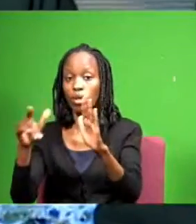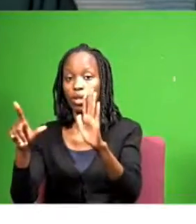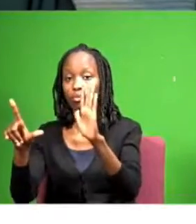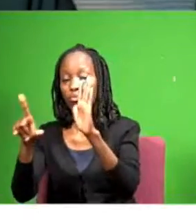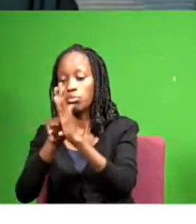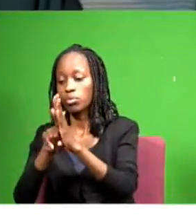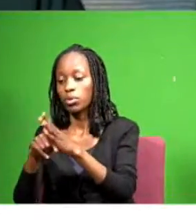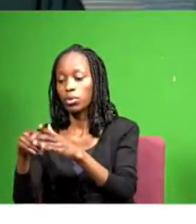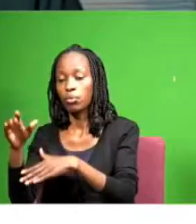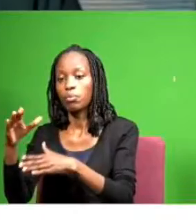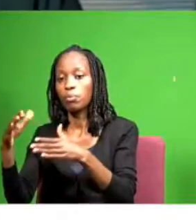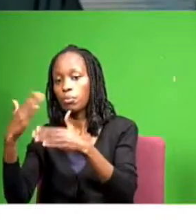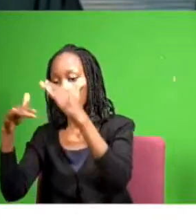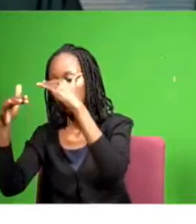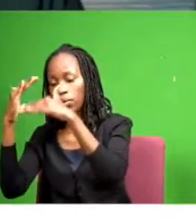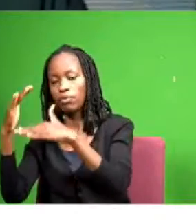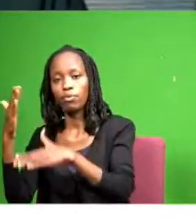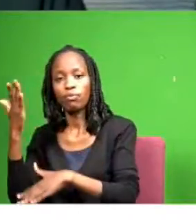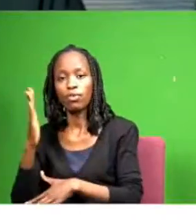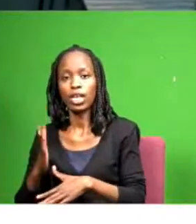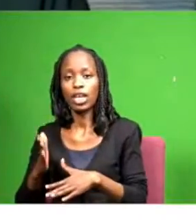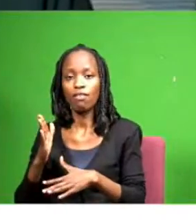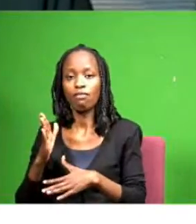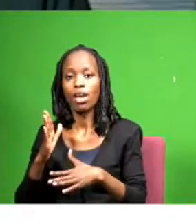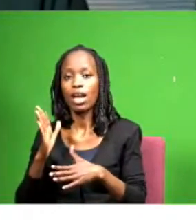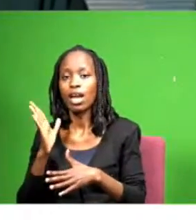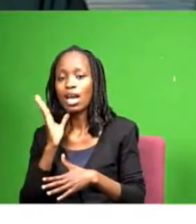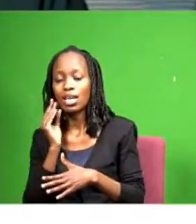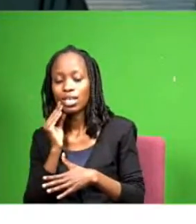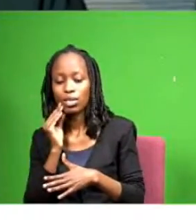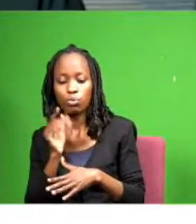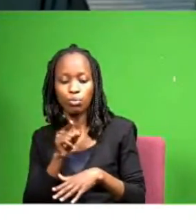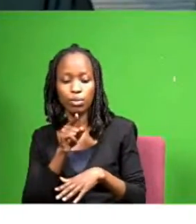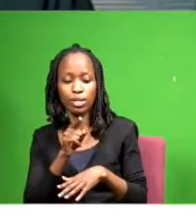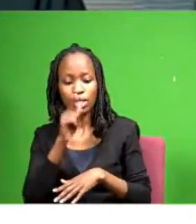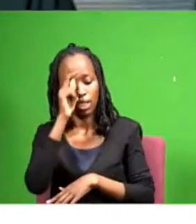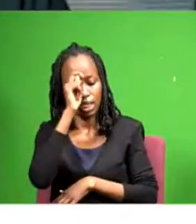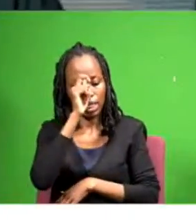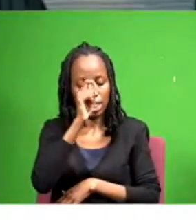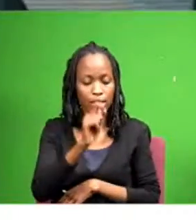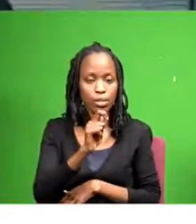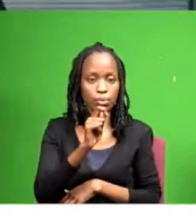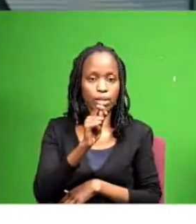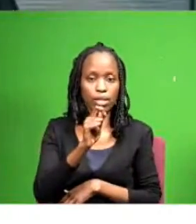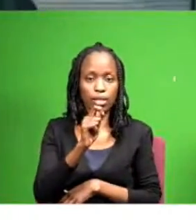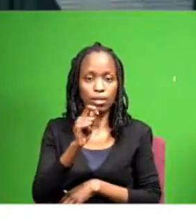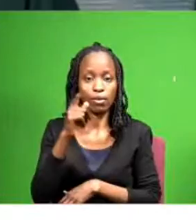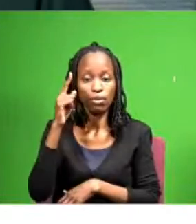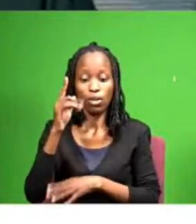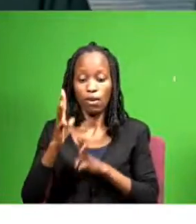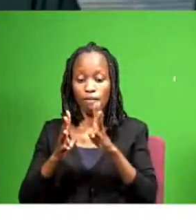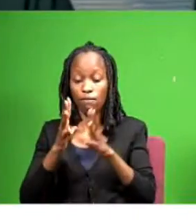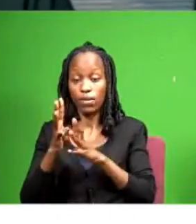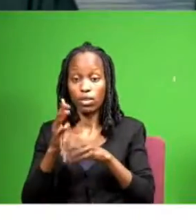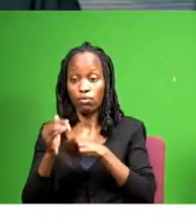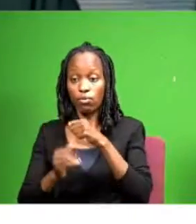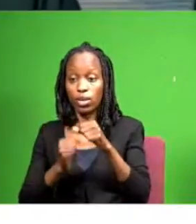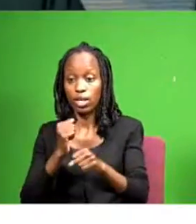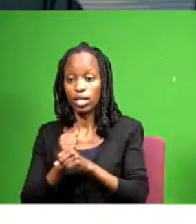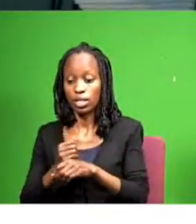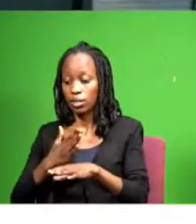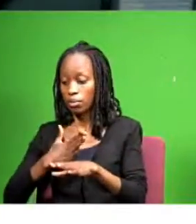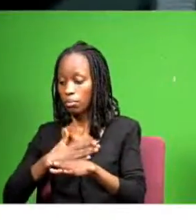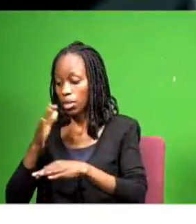never experienced such calmness, such respect for the 44 years I have been on the